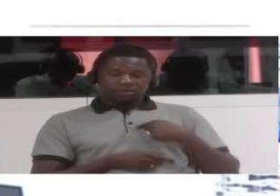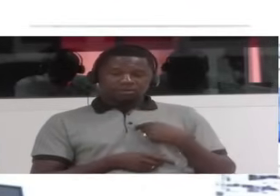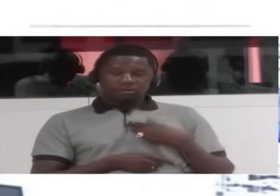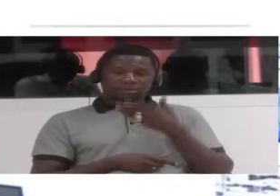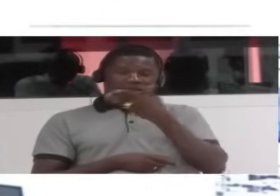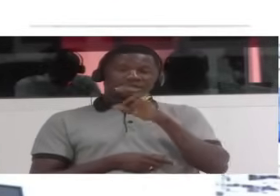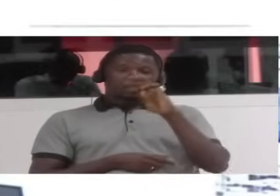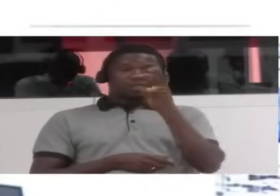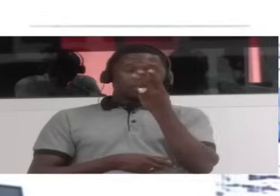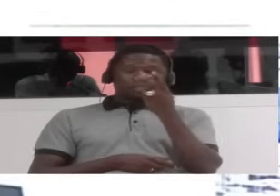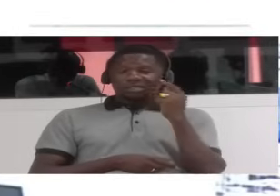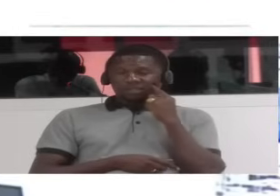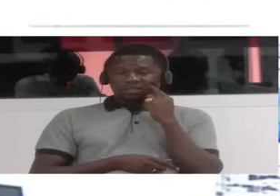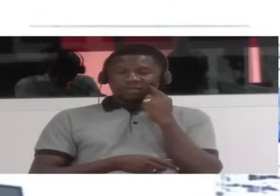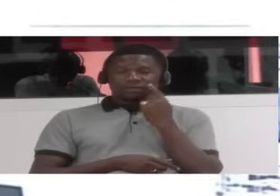At the third day,